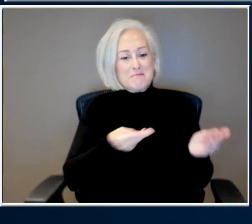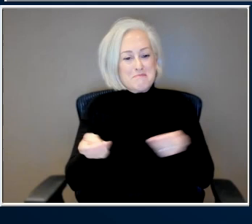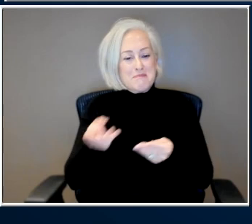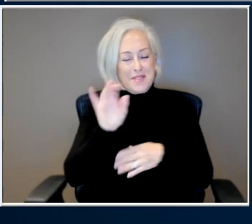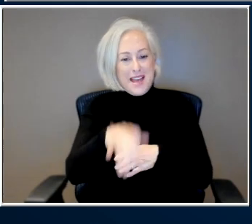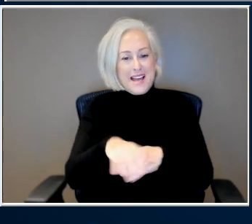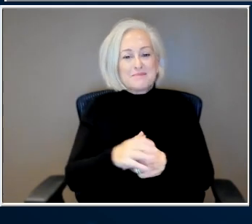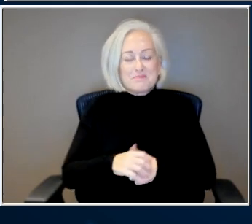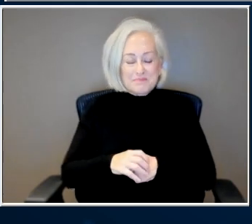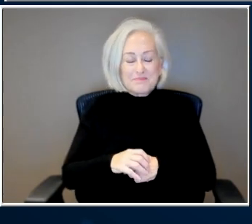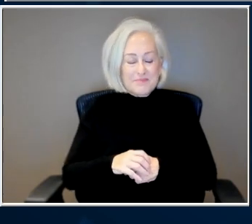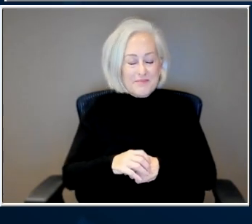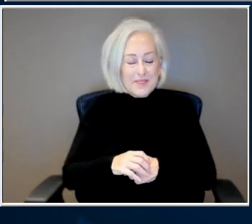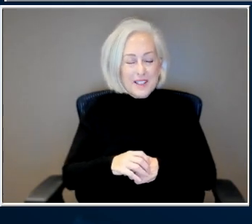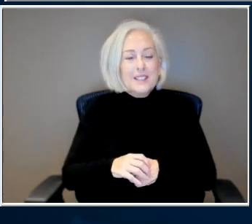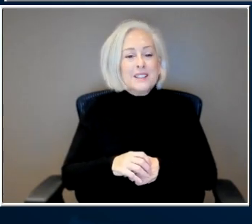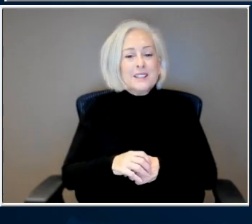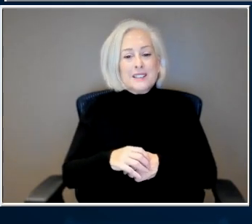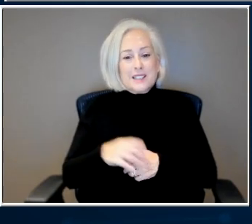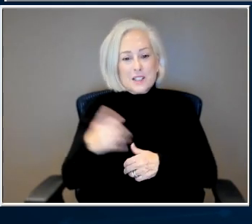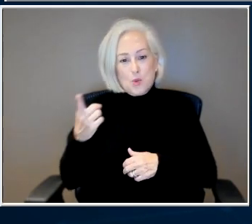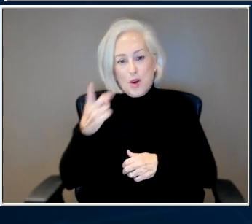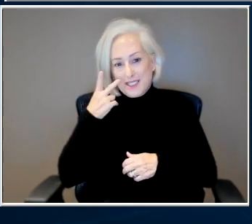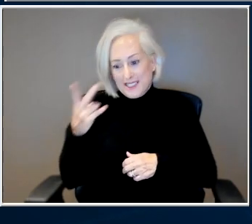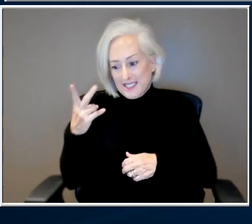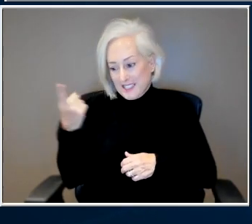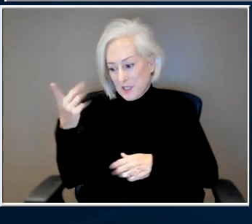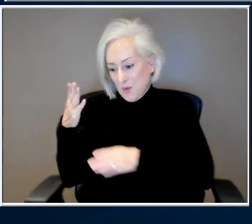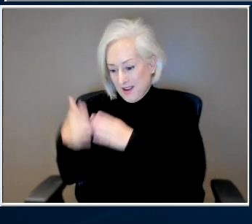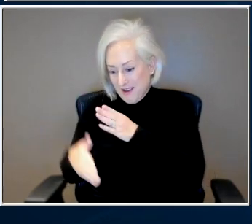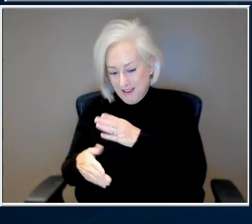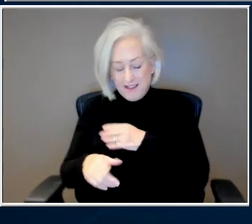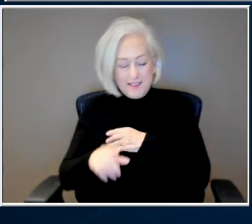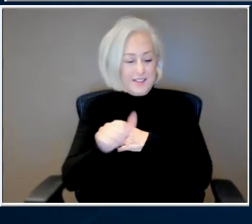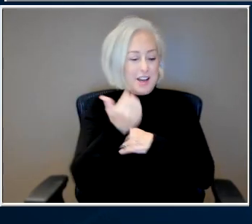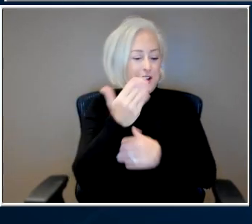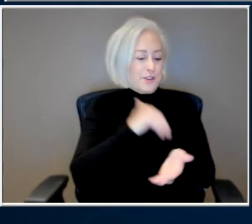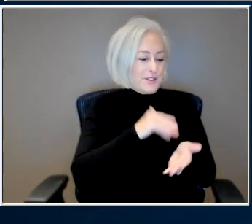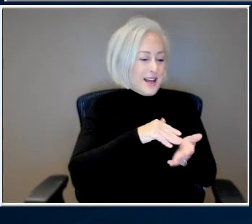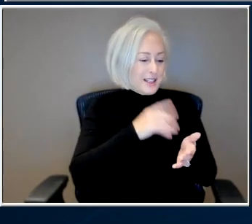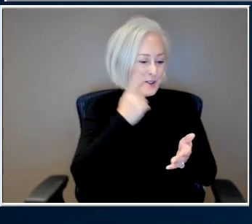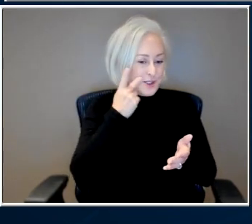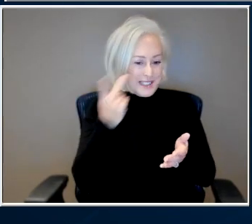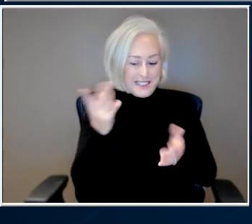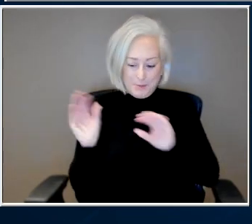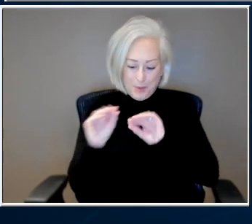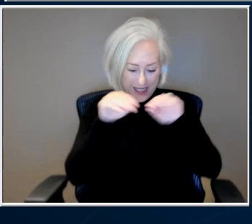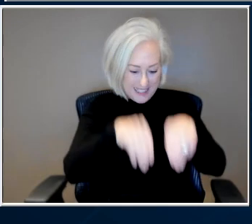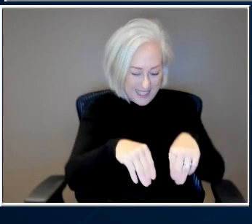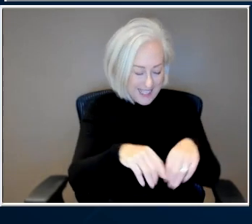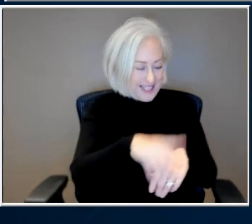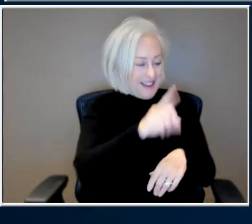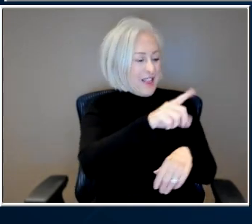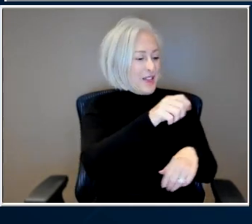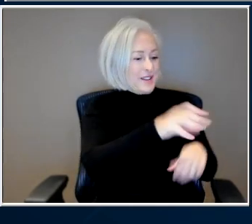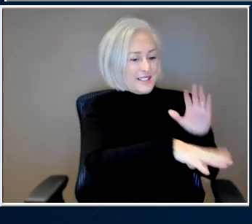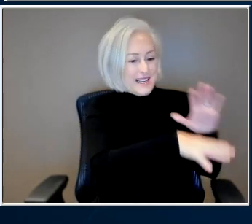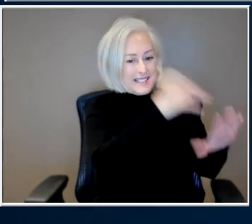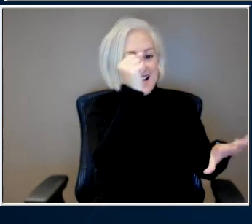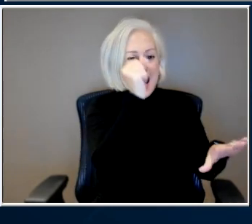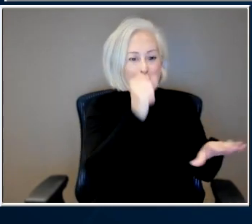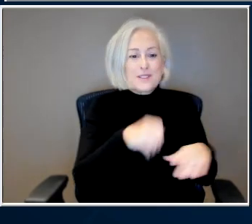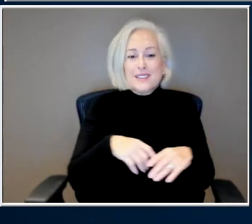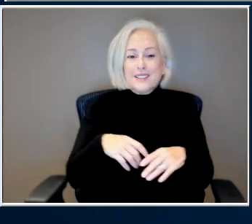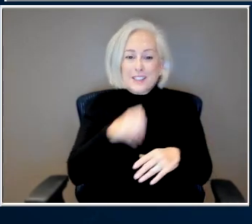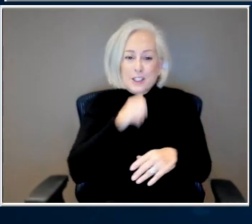at the other end, and then Dr. Coomer takes it out, you put it in, and then sometimes you don't see the end result. We just